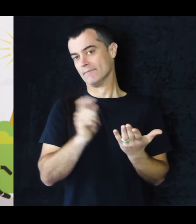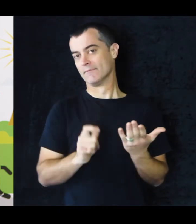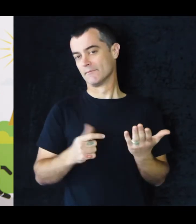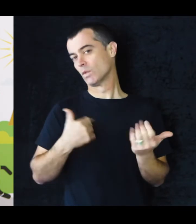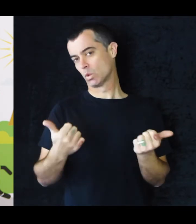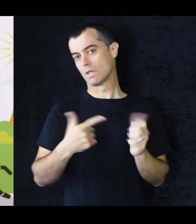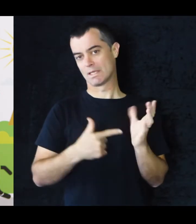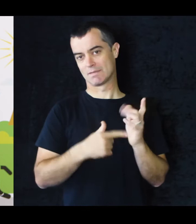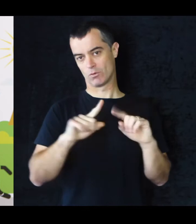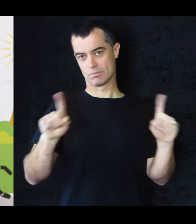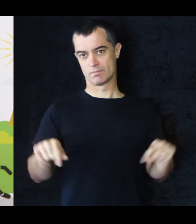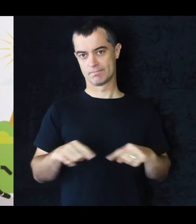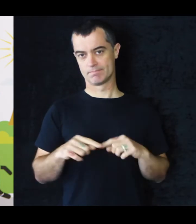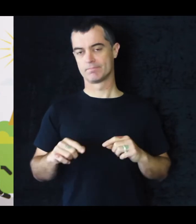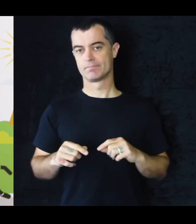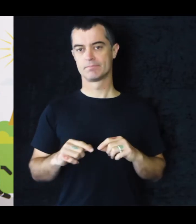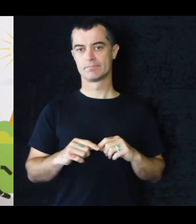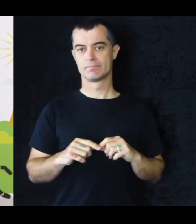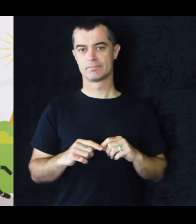I'm pretty good at forms.